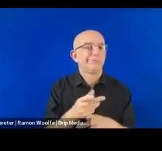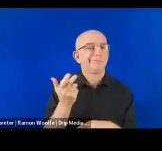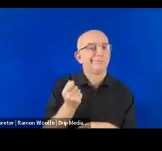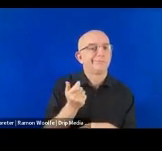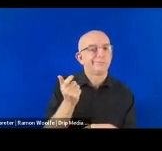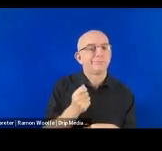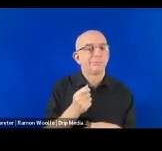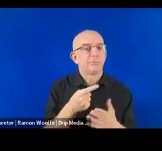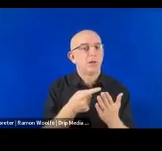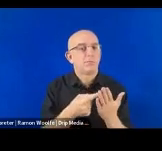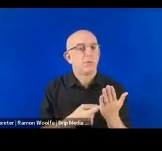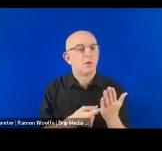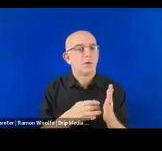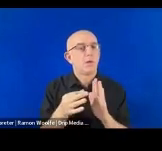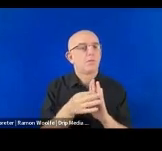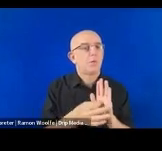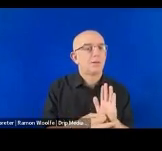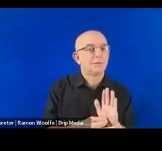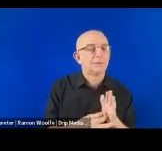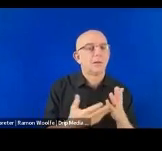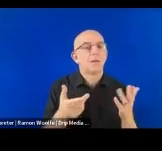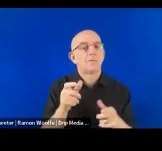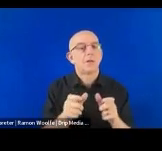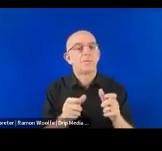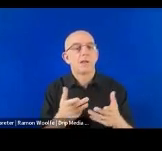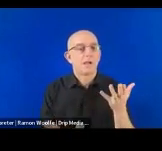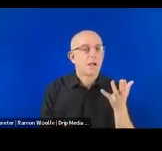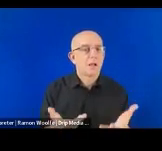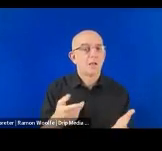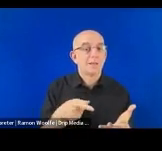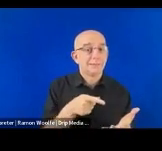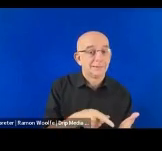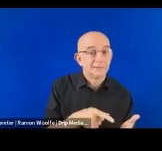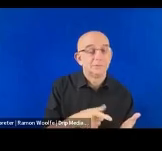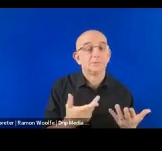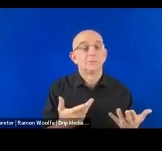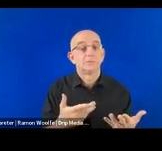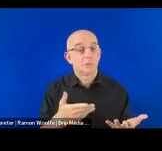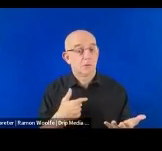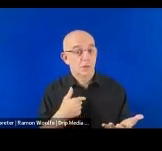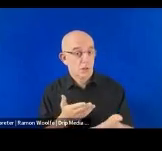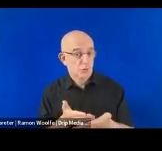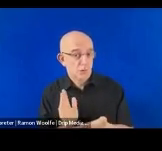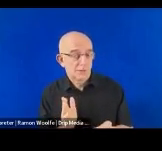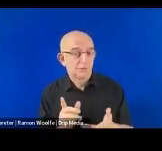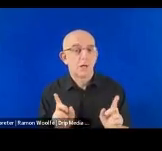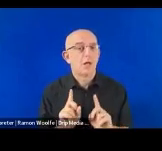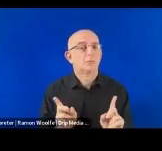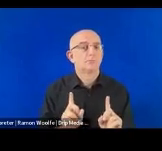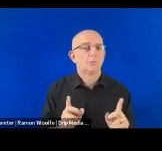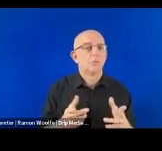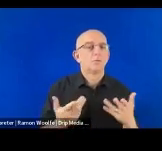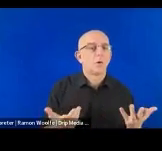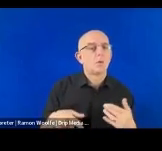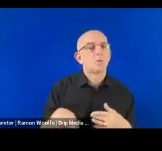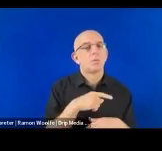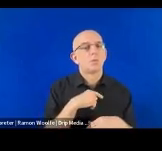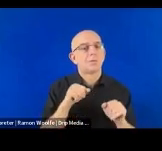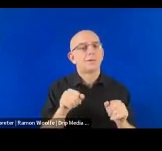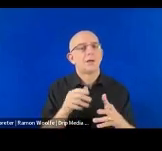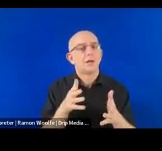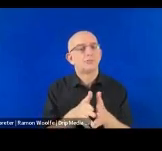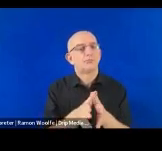has proved that it solidifies the knowledge and the understanding, and usually it's the first point for starting